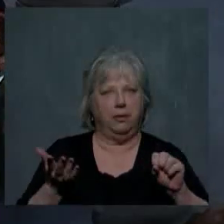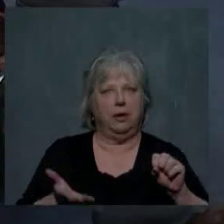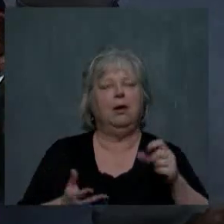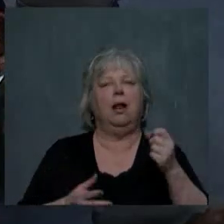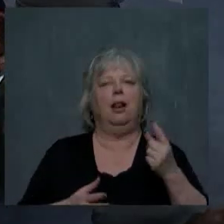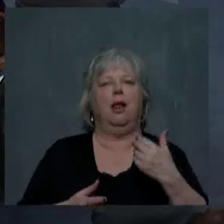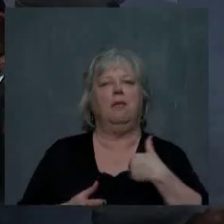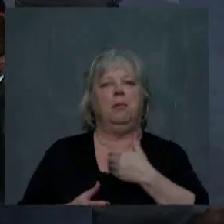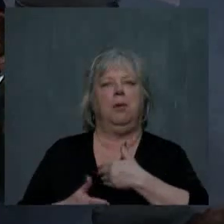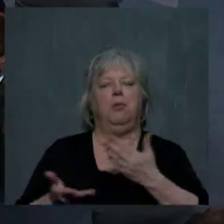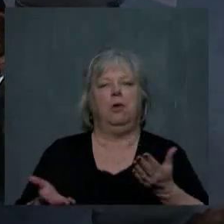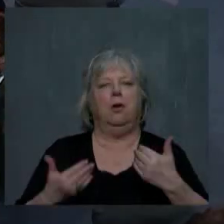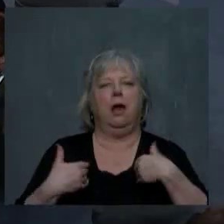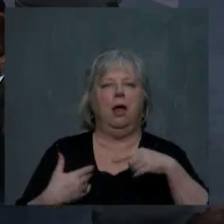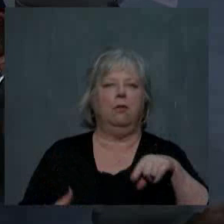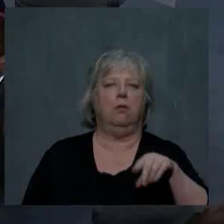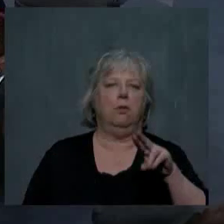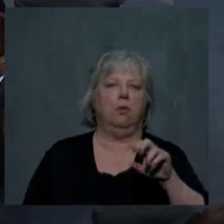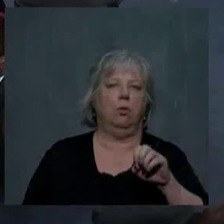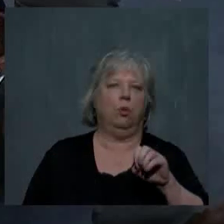members present. You do have a quorum.